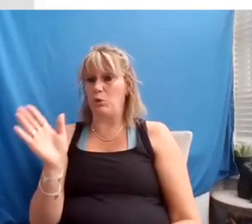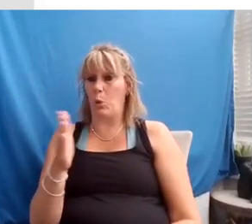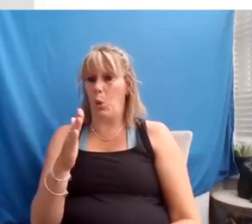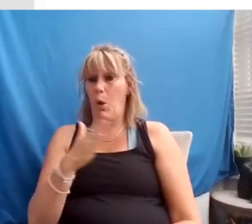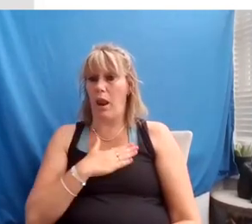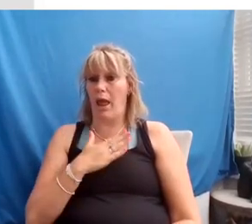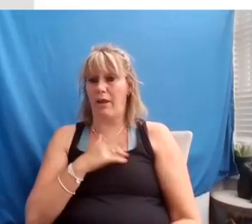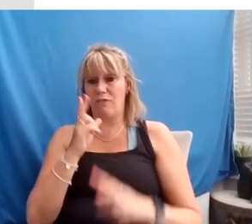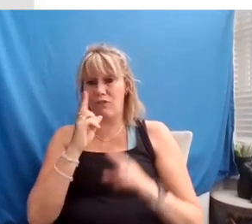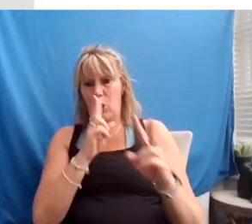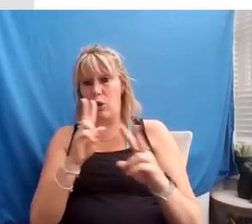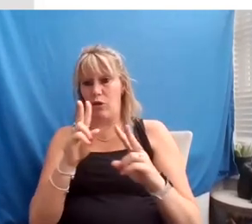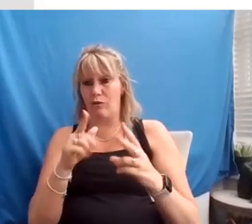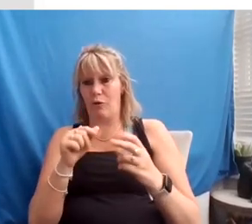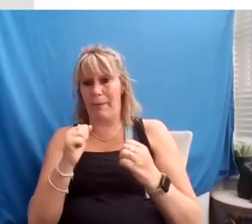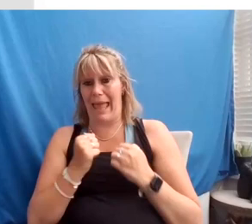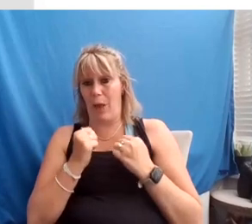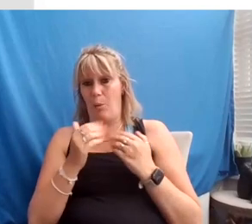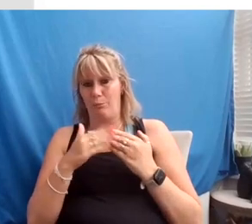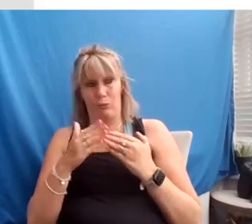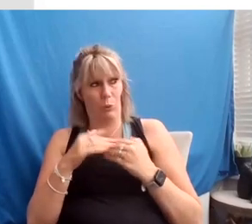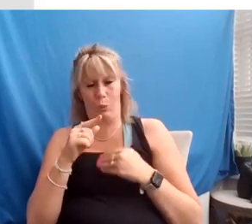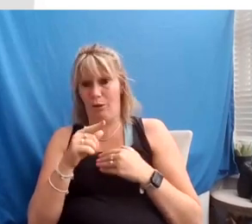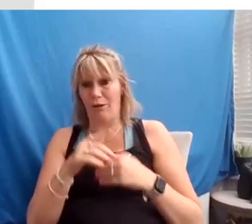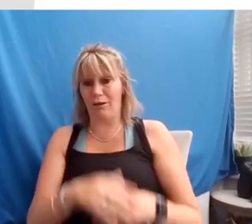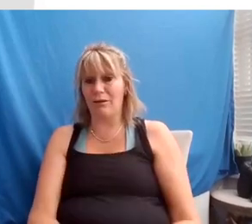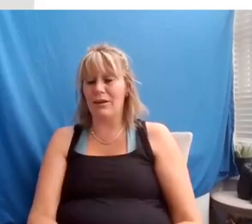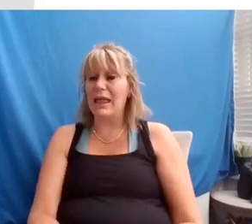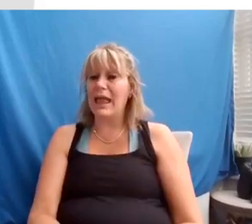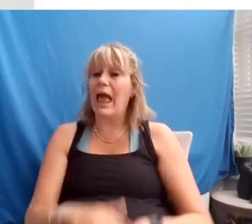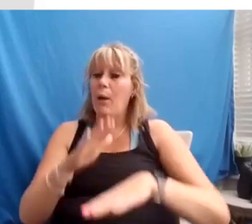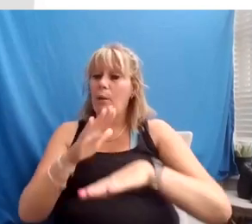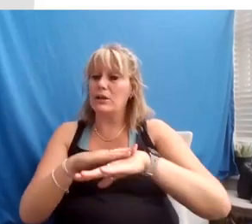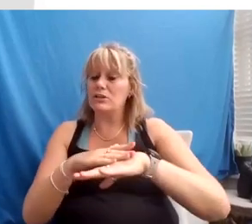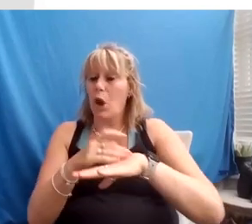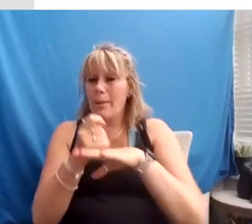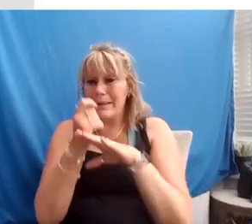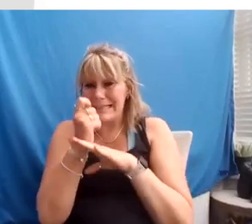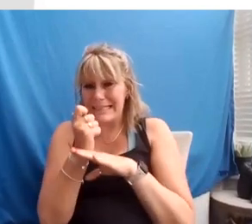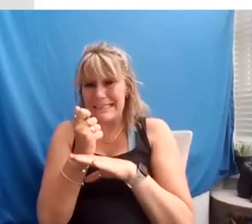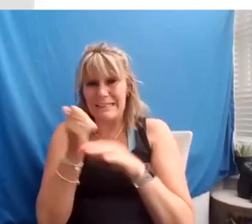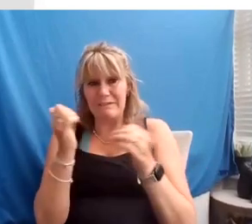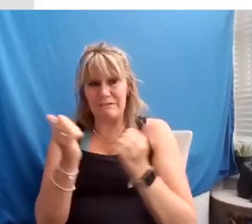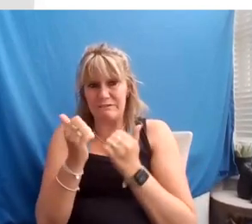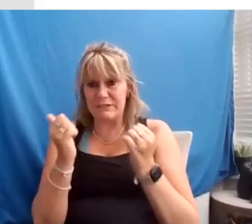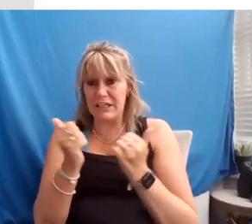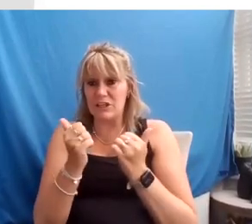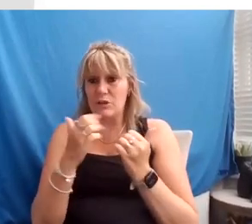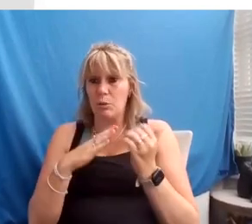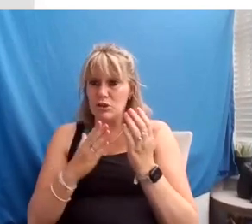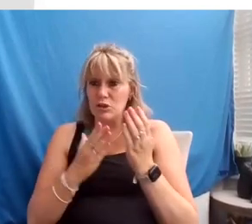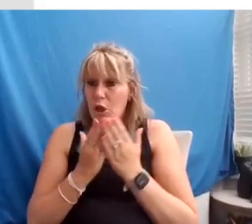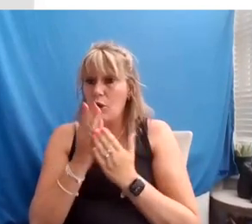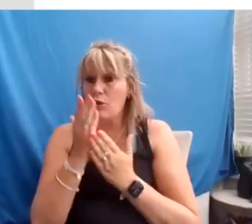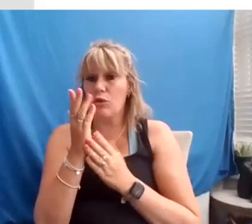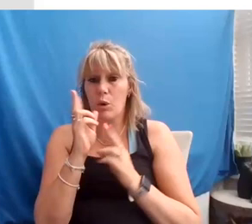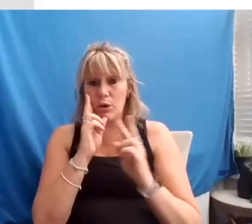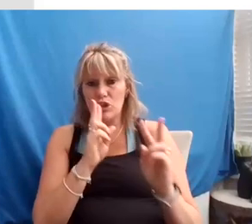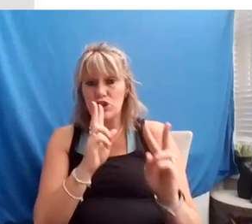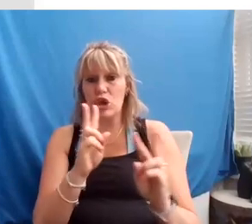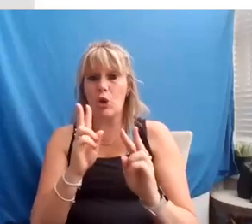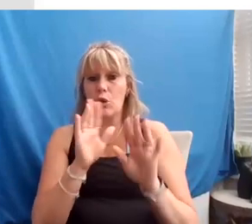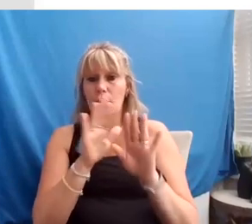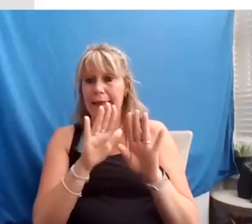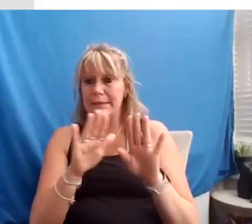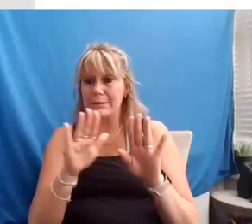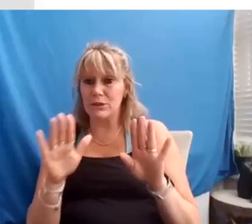door. So our time is almost up. I'm going to skid through and just show you the rest of the exhibition.